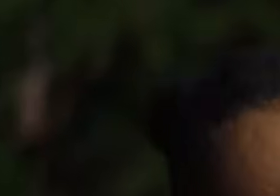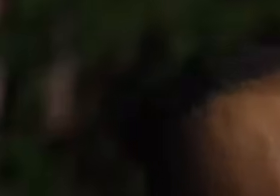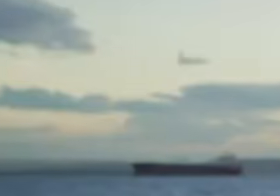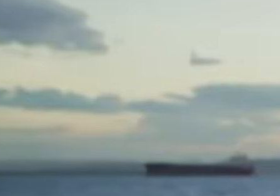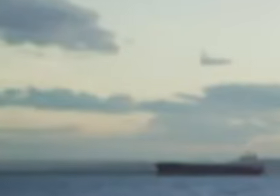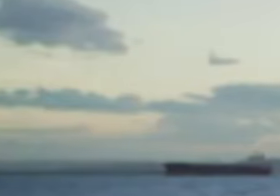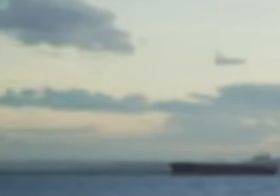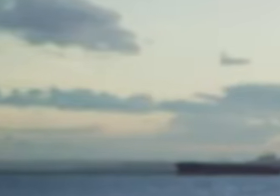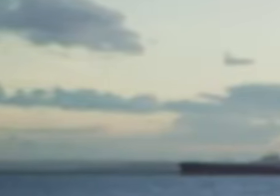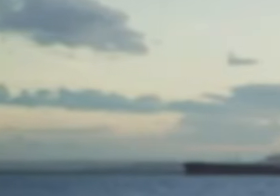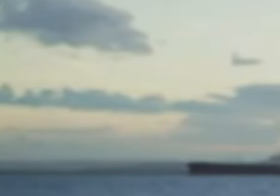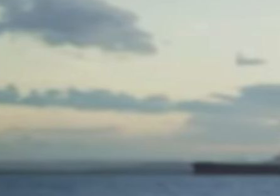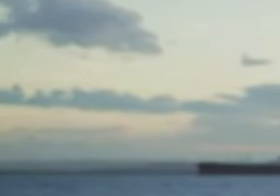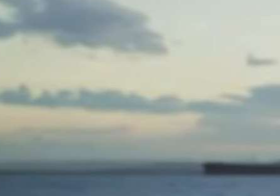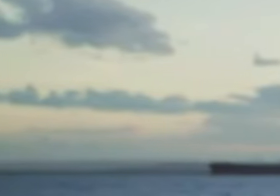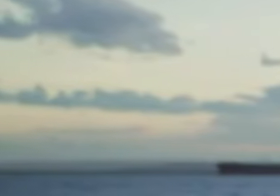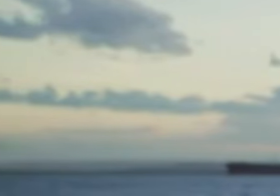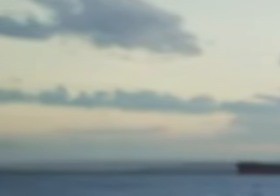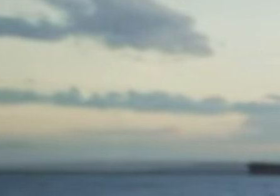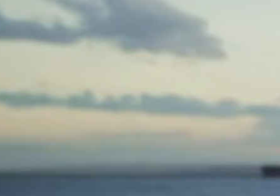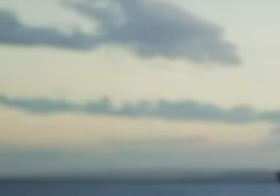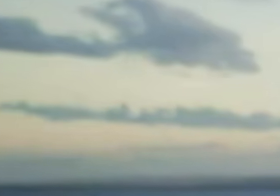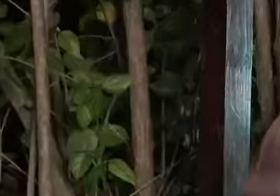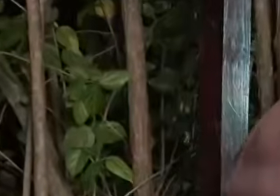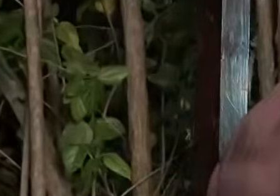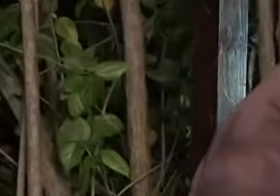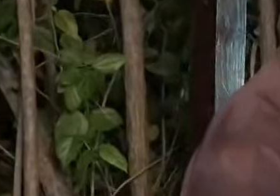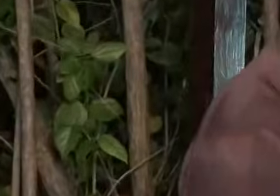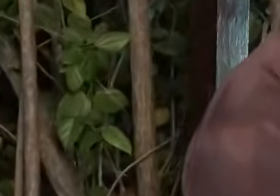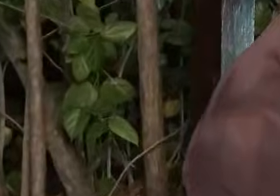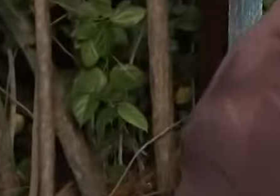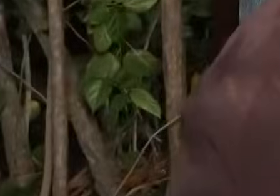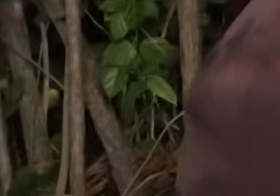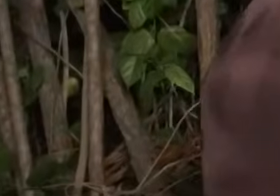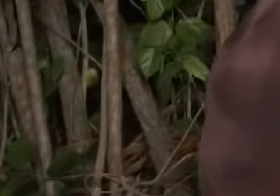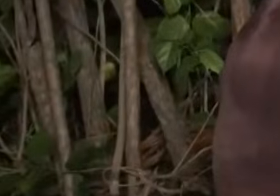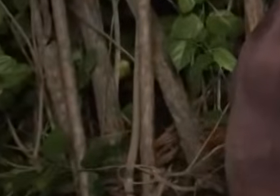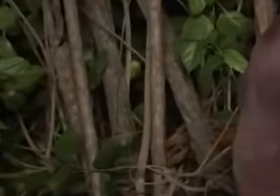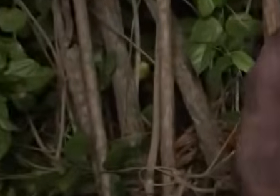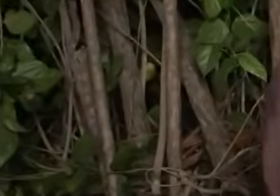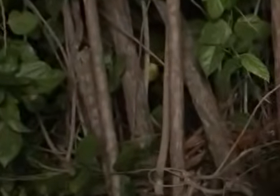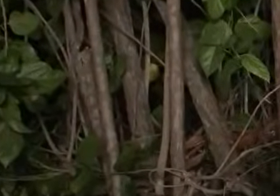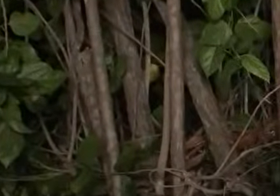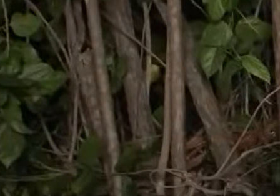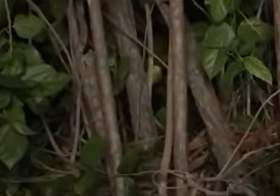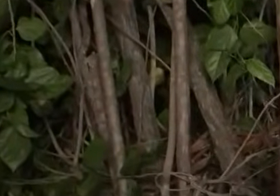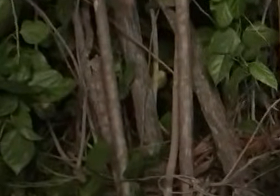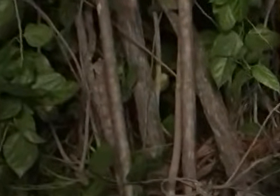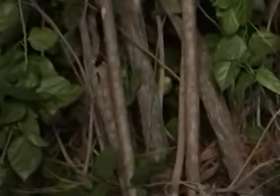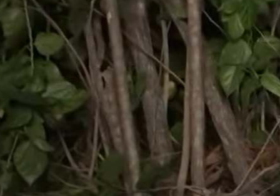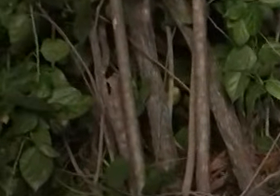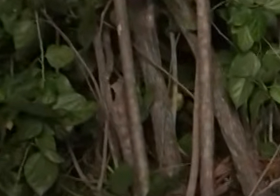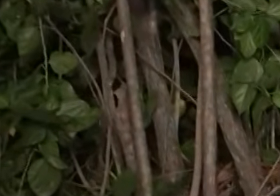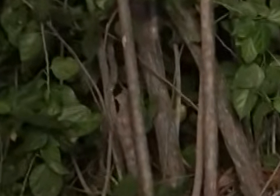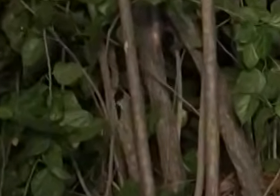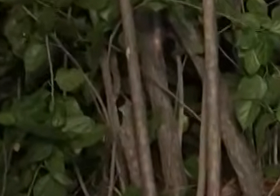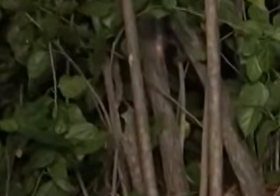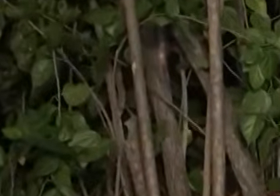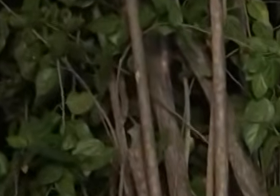she foolish or just playing brave? I say your mouth are for you, but your teeth are for